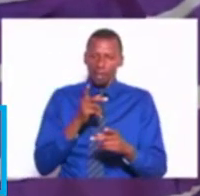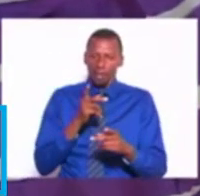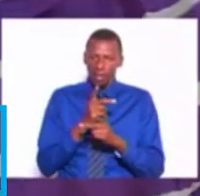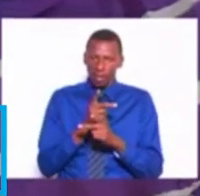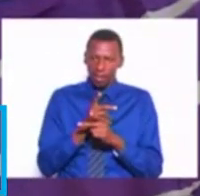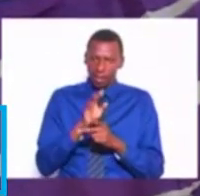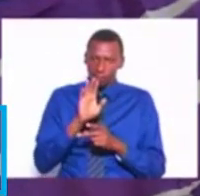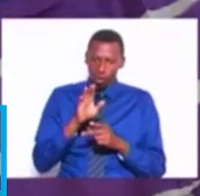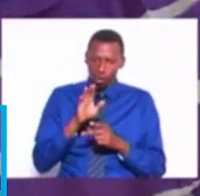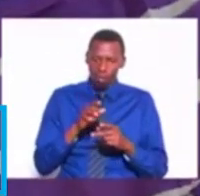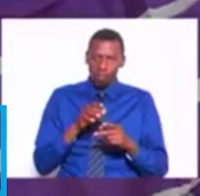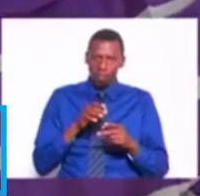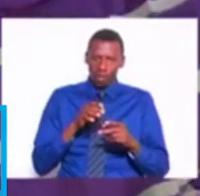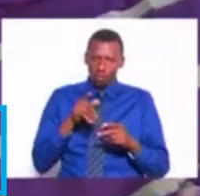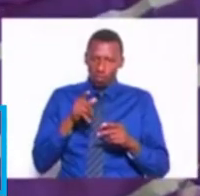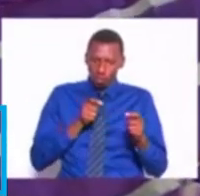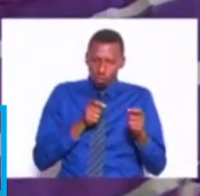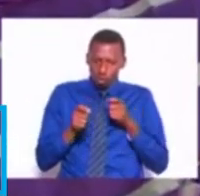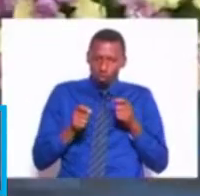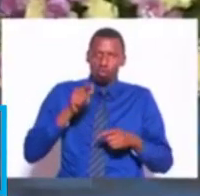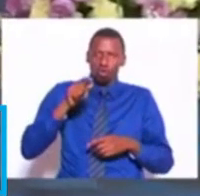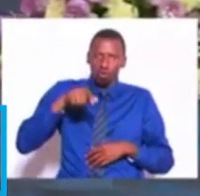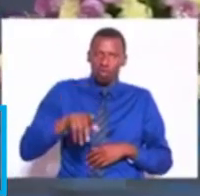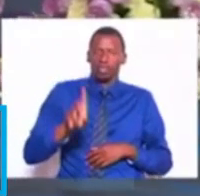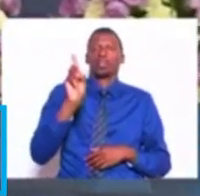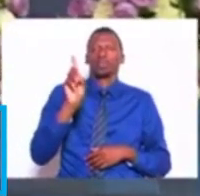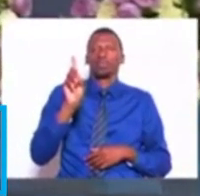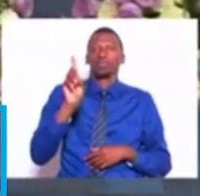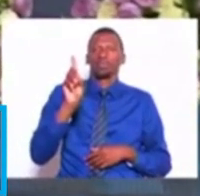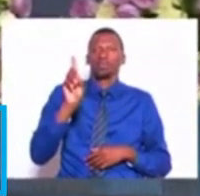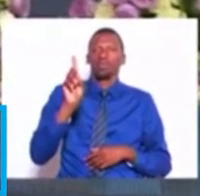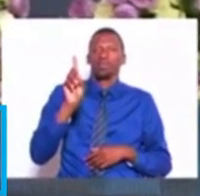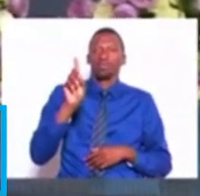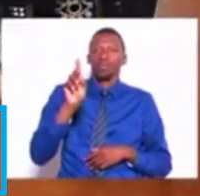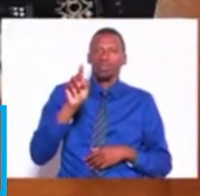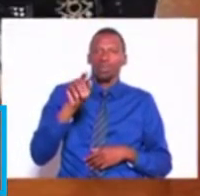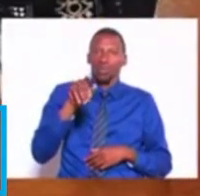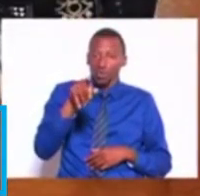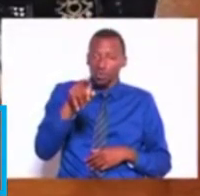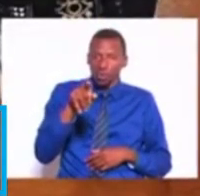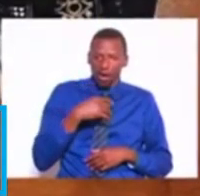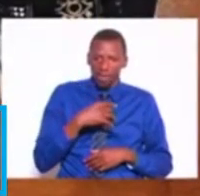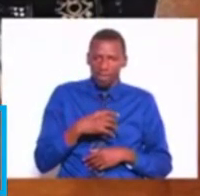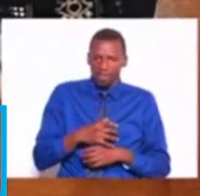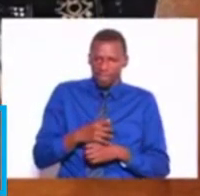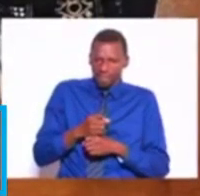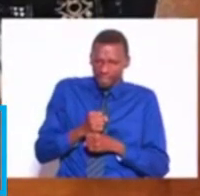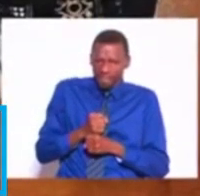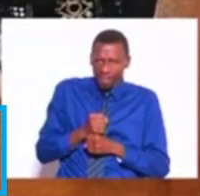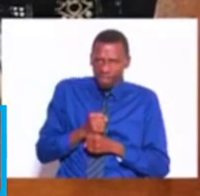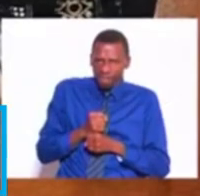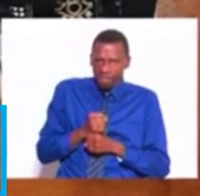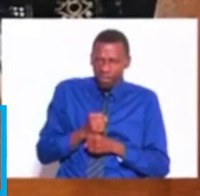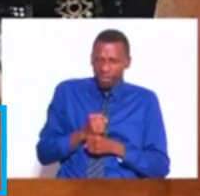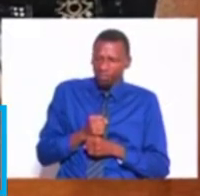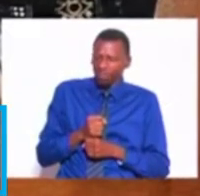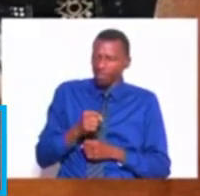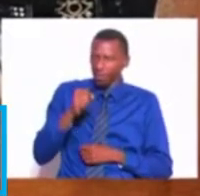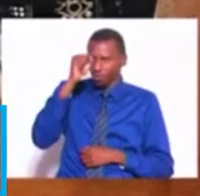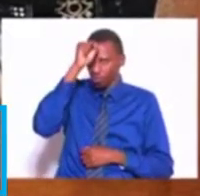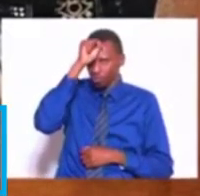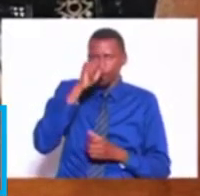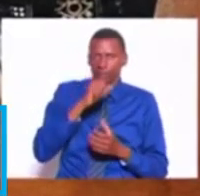under control. It is foolish to harbor a grudge. By the way,